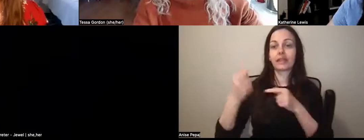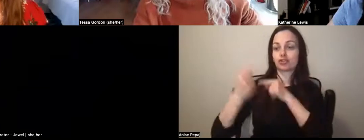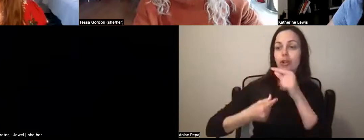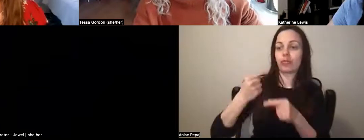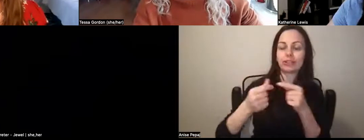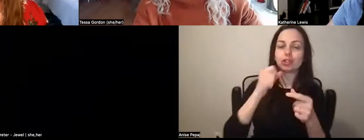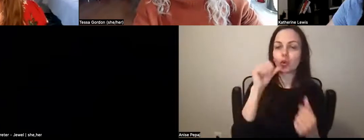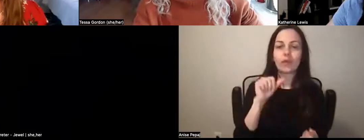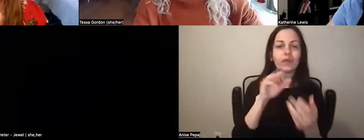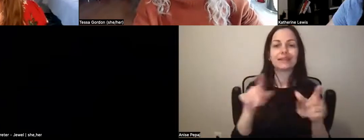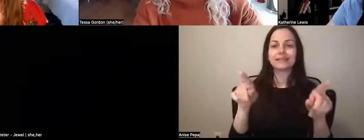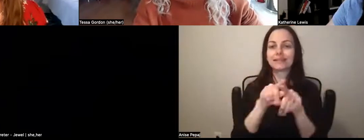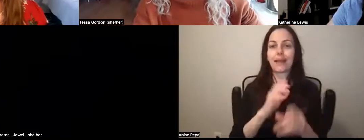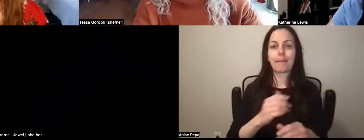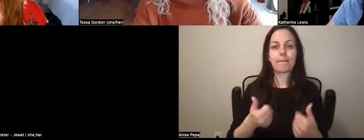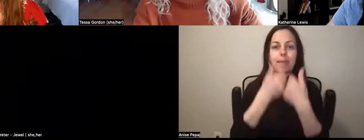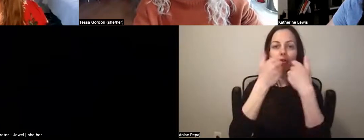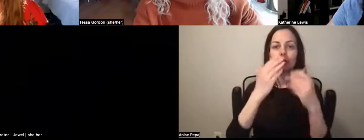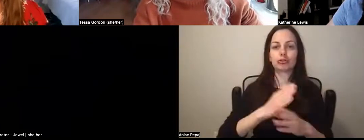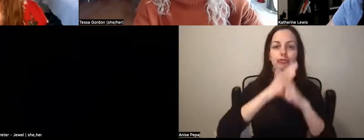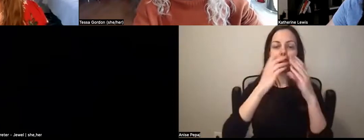same barriers that we have faced.